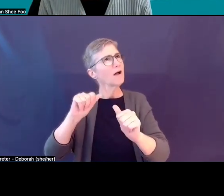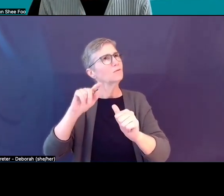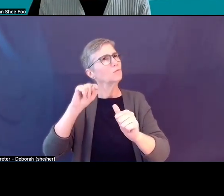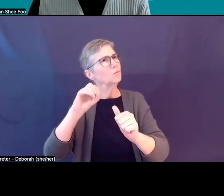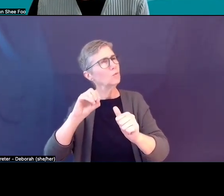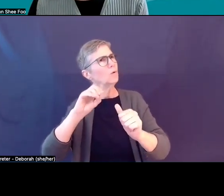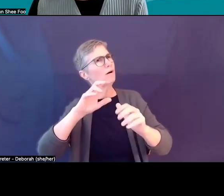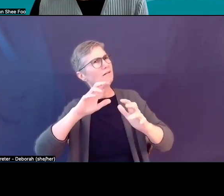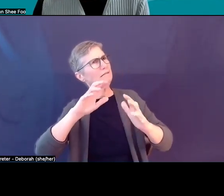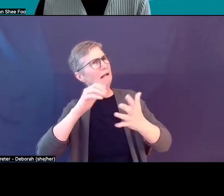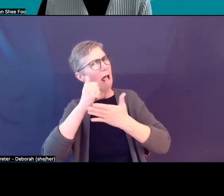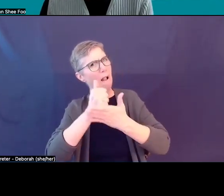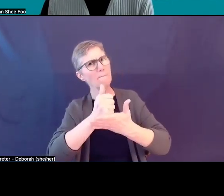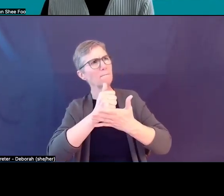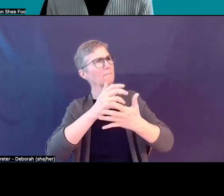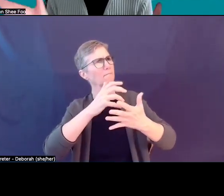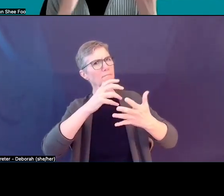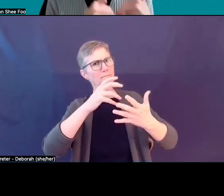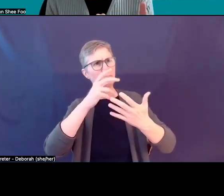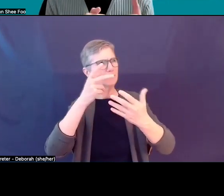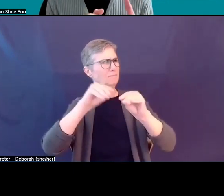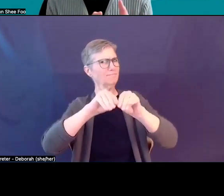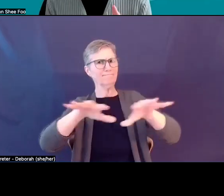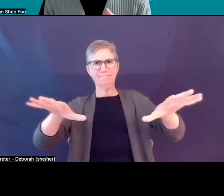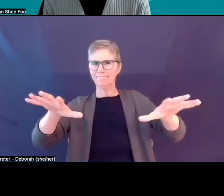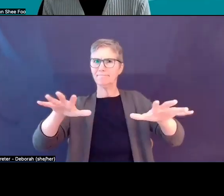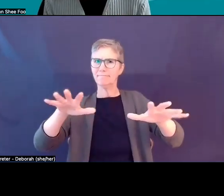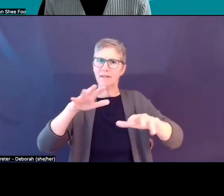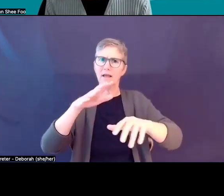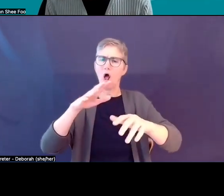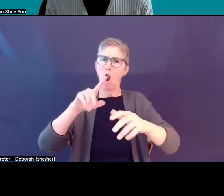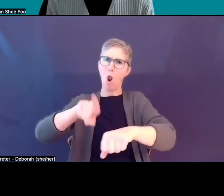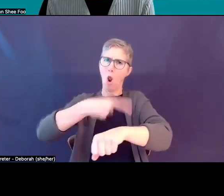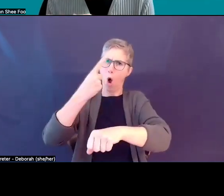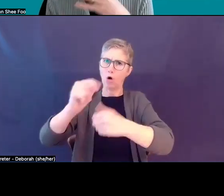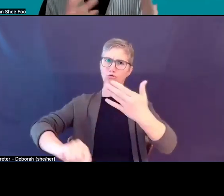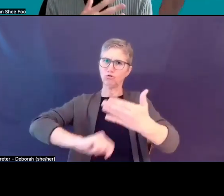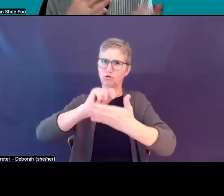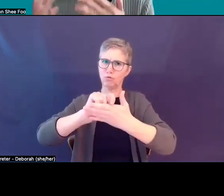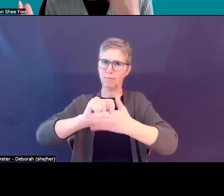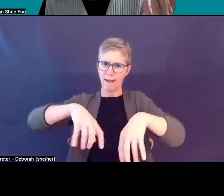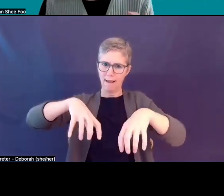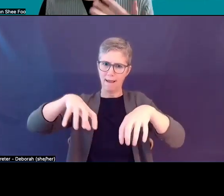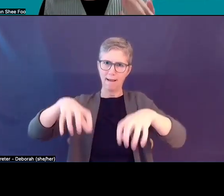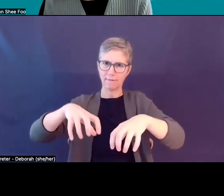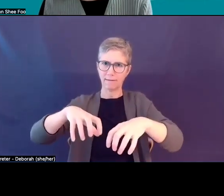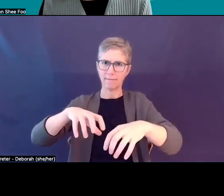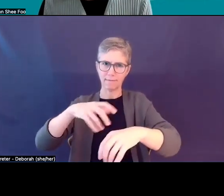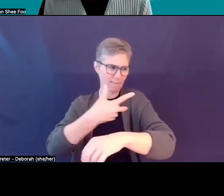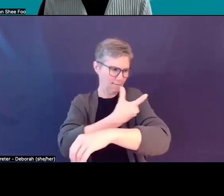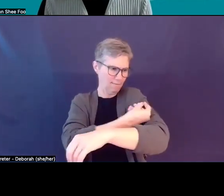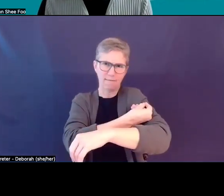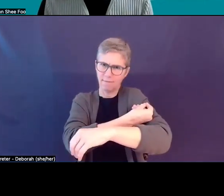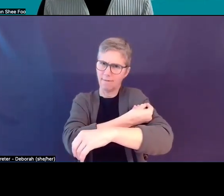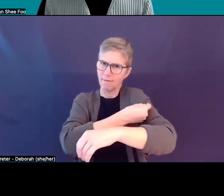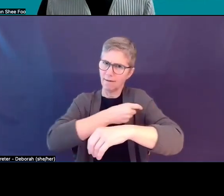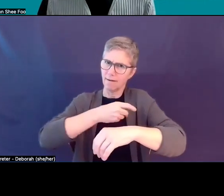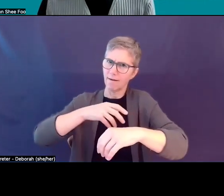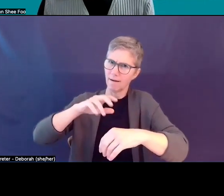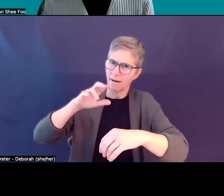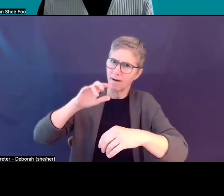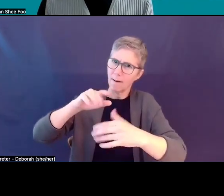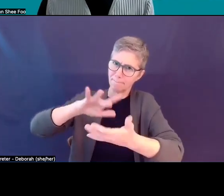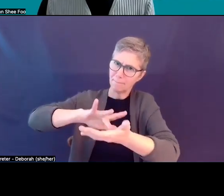long-acting antipsychotic medications during the hospitalization period so that it kind of stops this revolving door